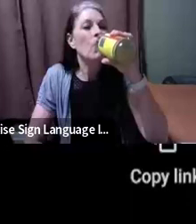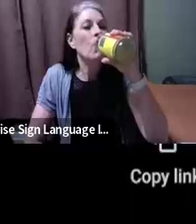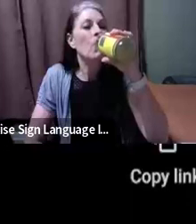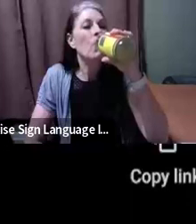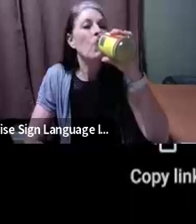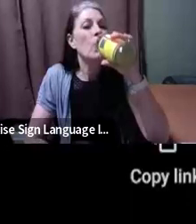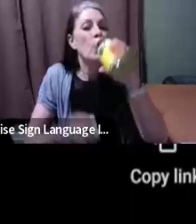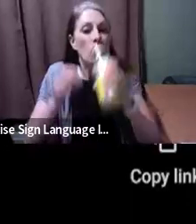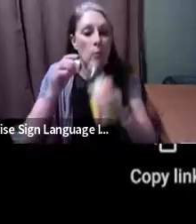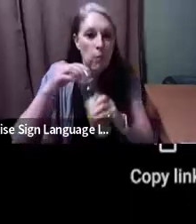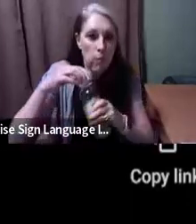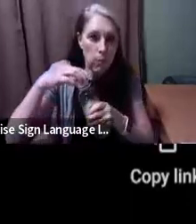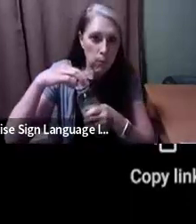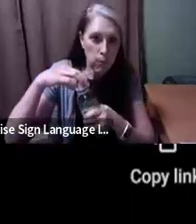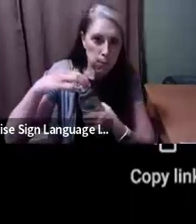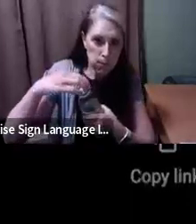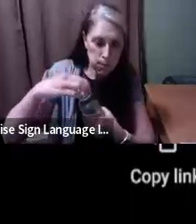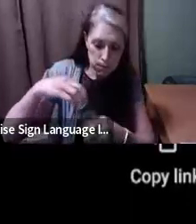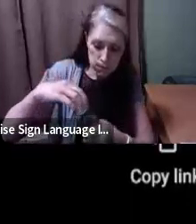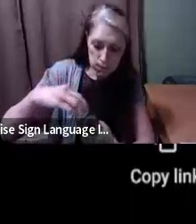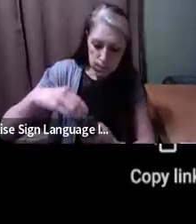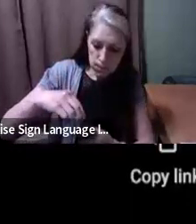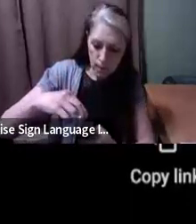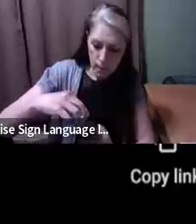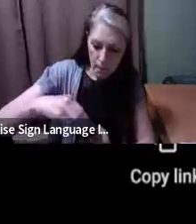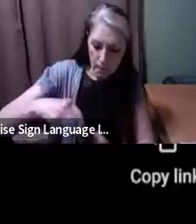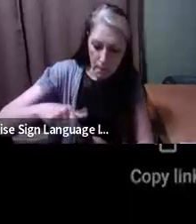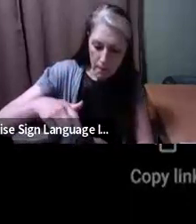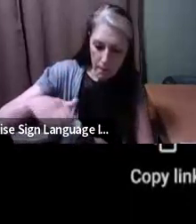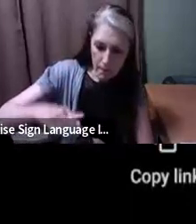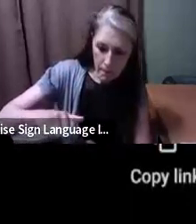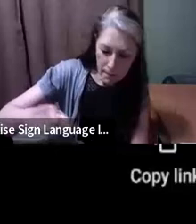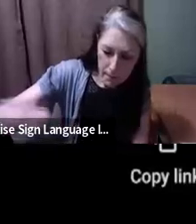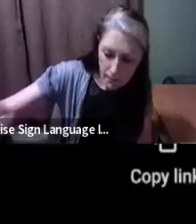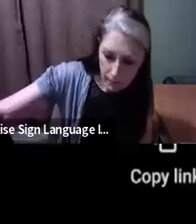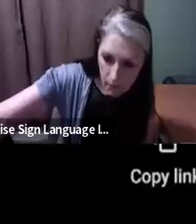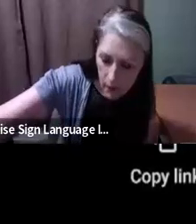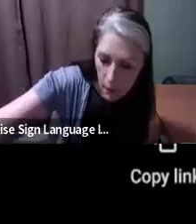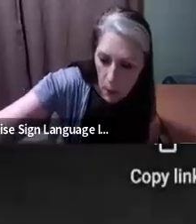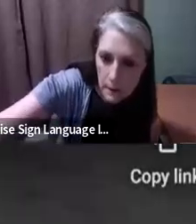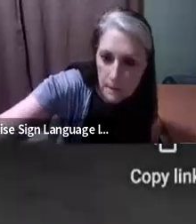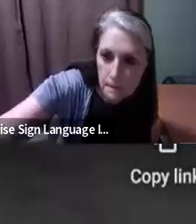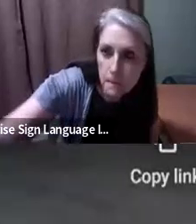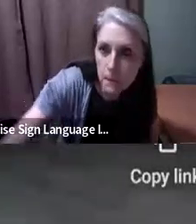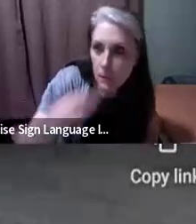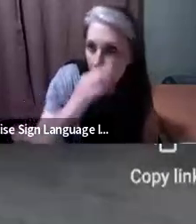rooms. The whole piece takes place in this location with the camera panning around them while zooming near.